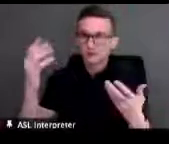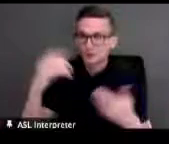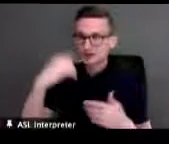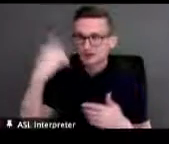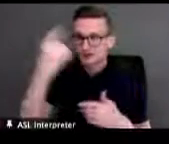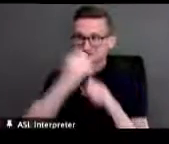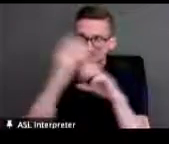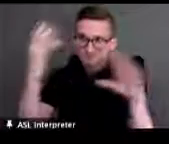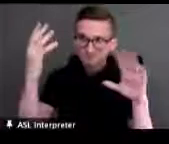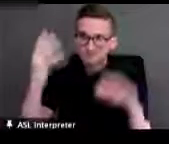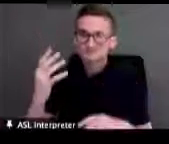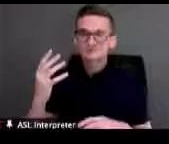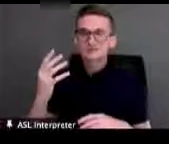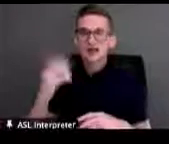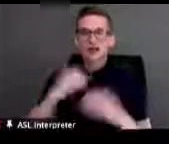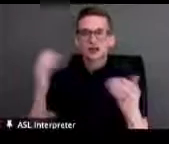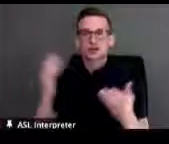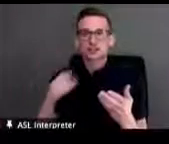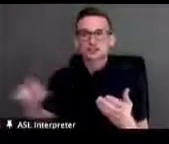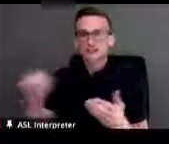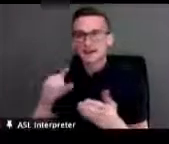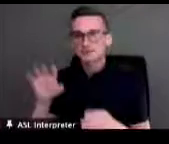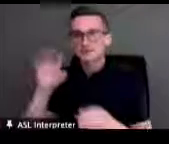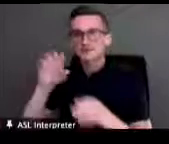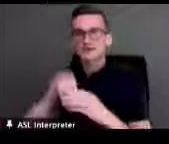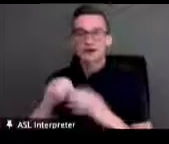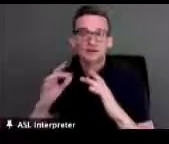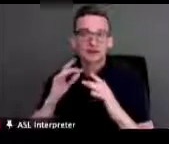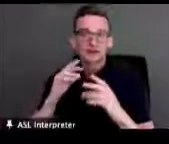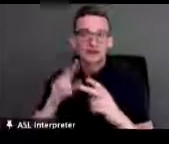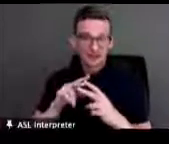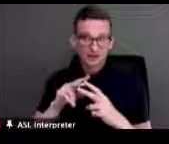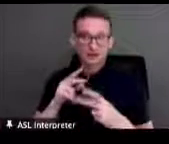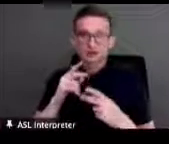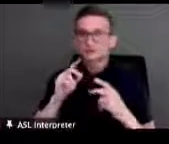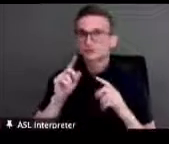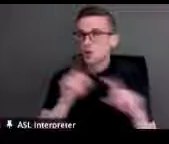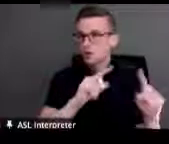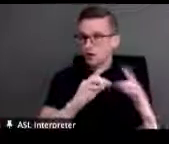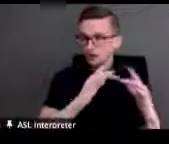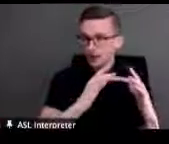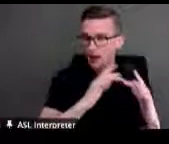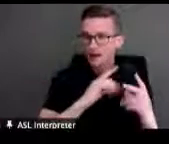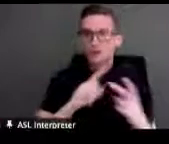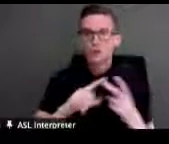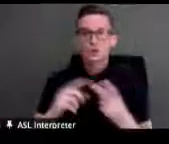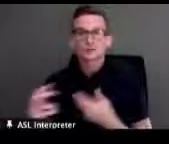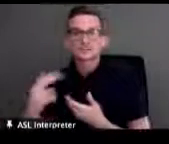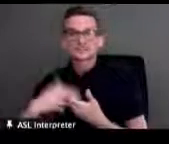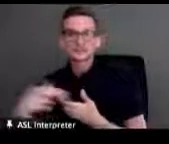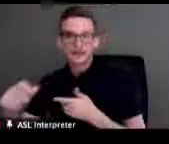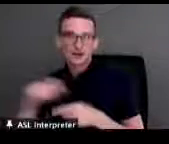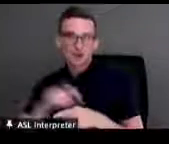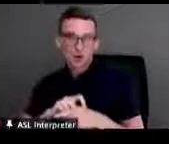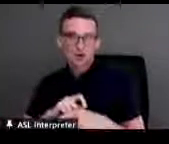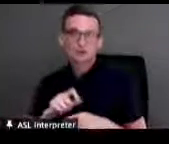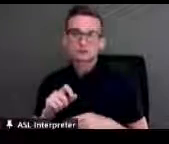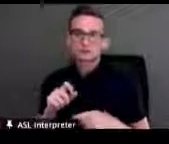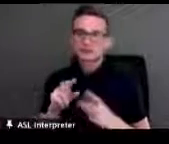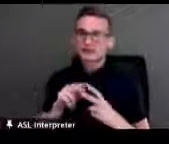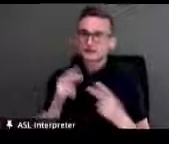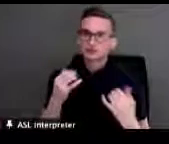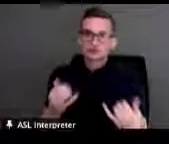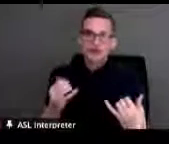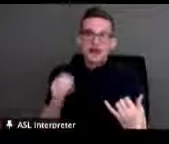involved either by going online or participating in one of these calls either today or in the future when we